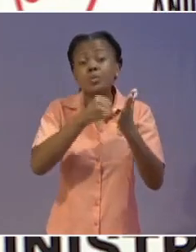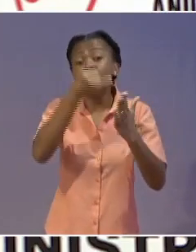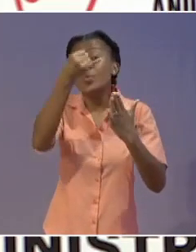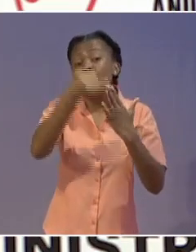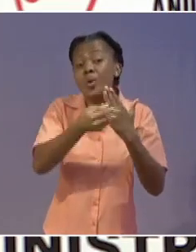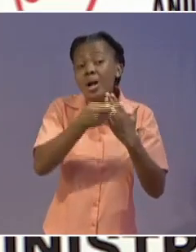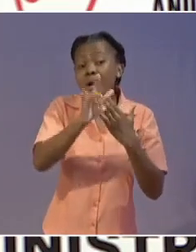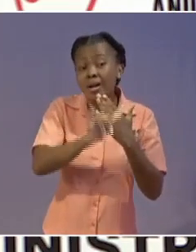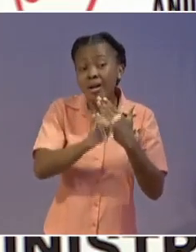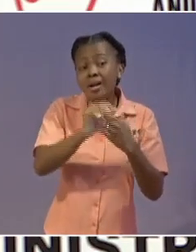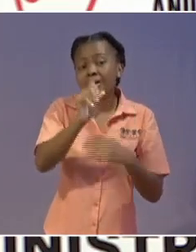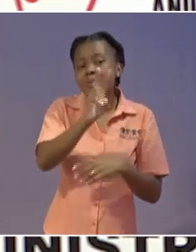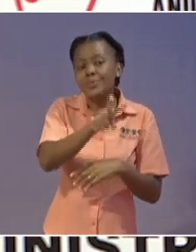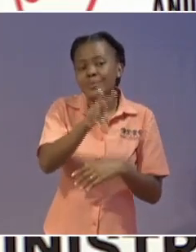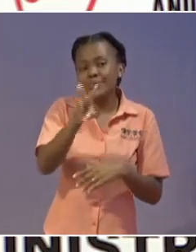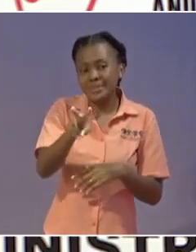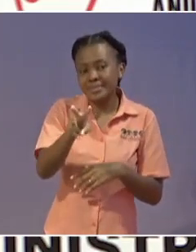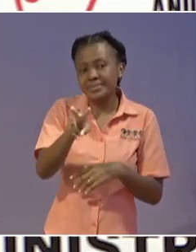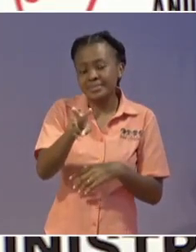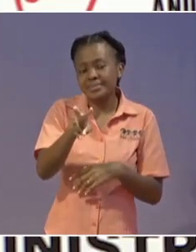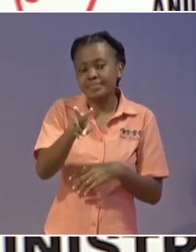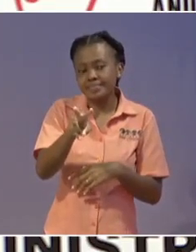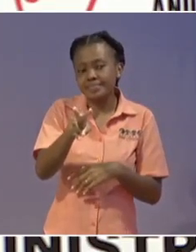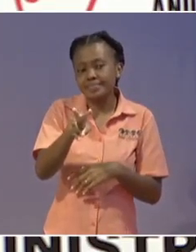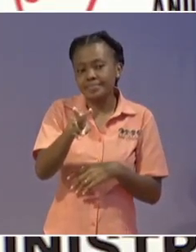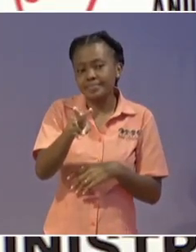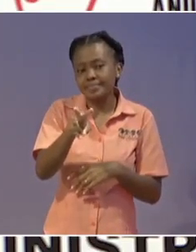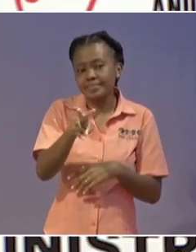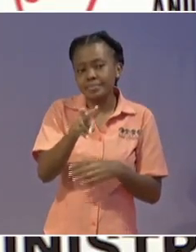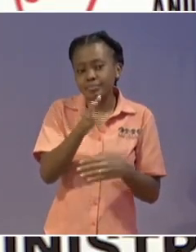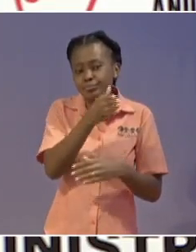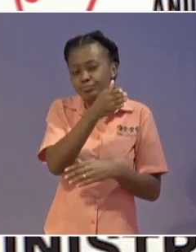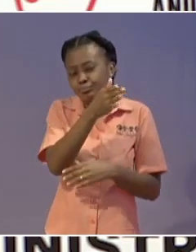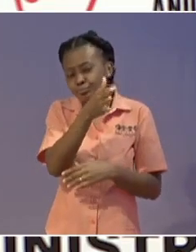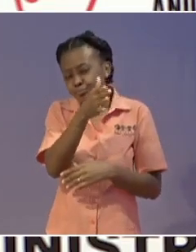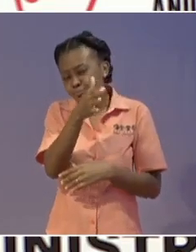up to 22nd of December, we saw 14% of those not being fully